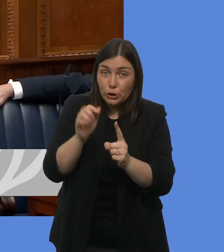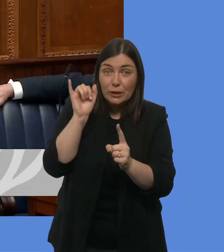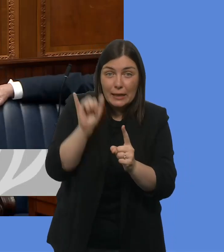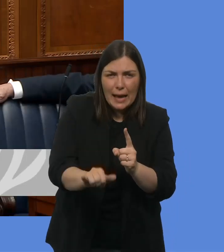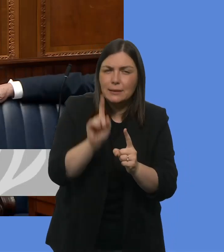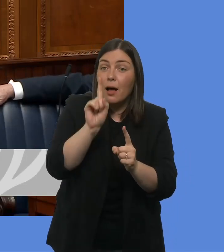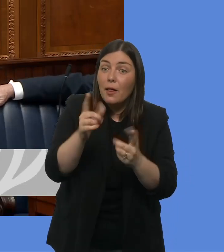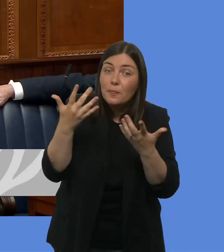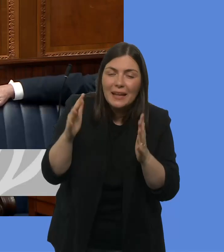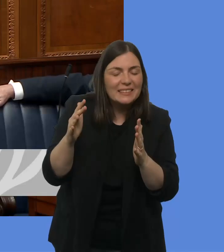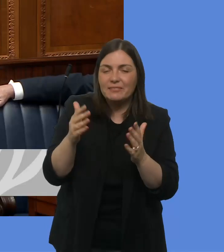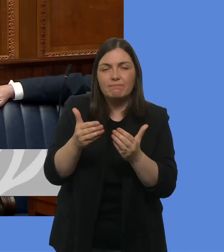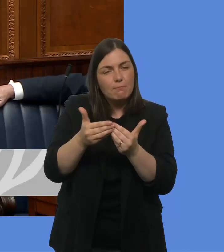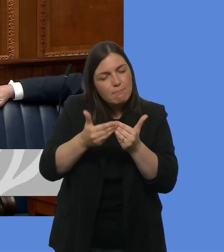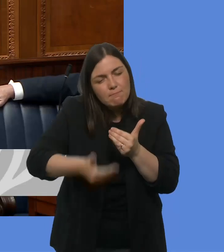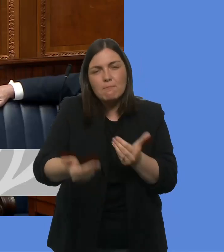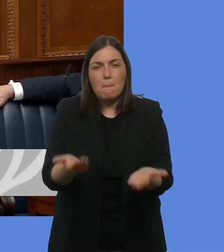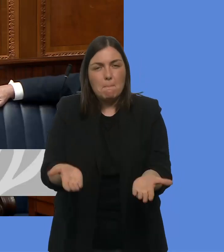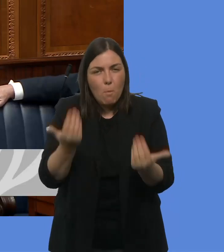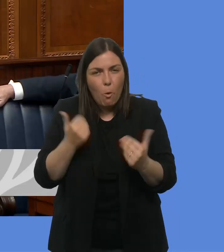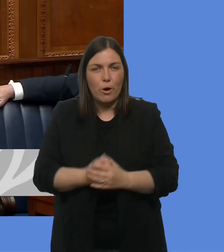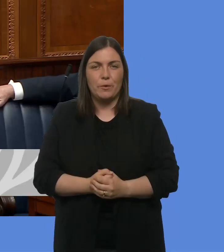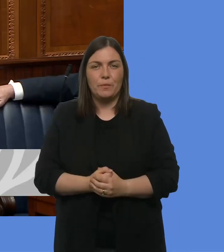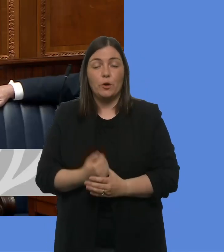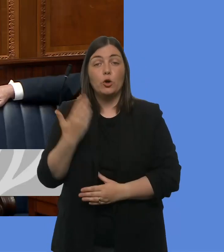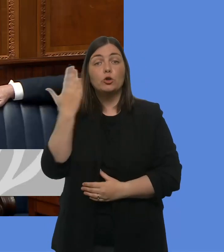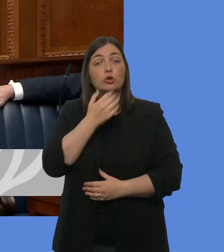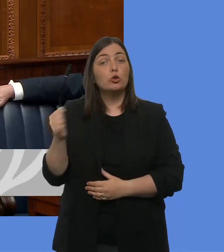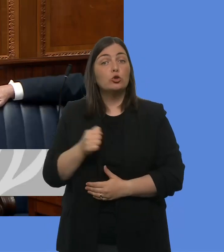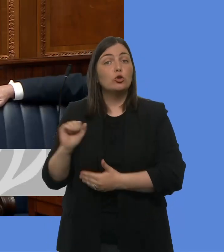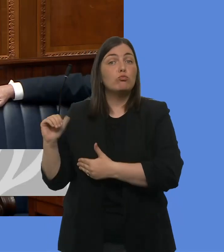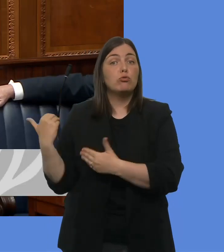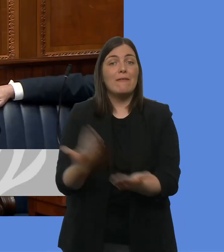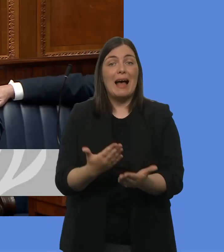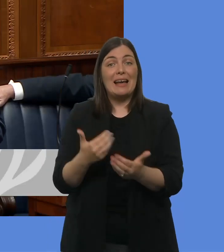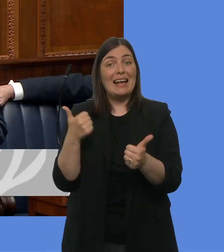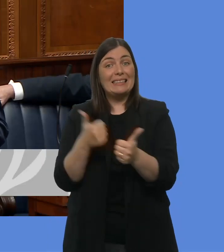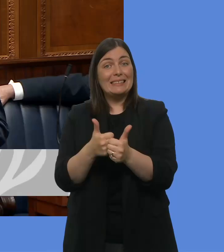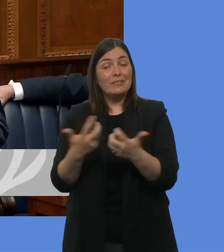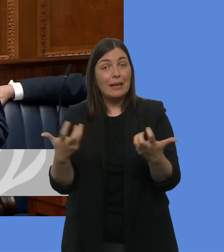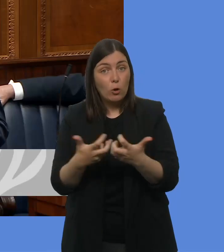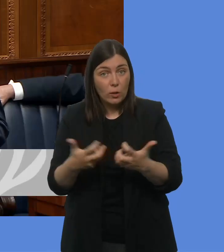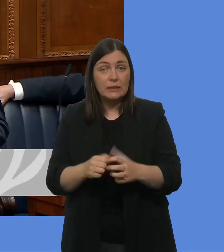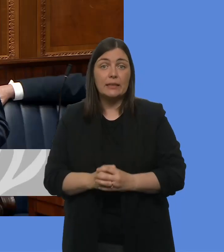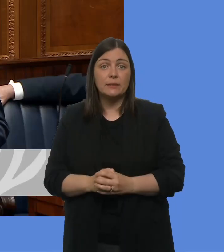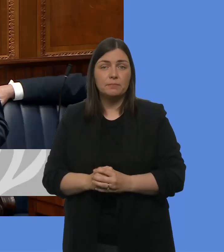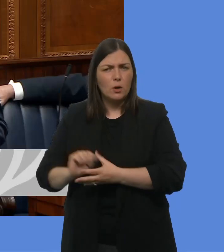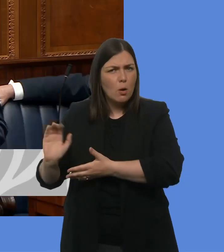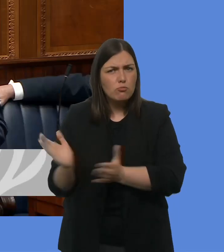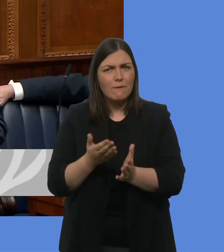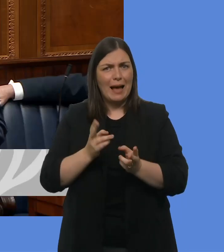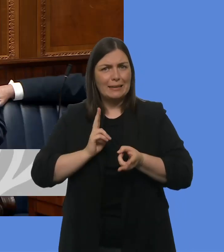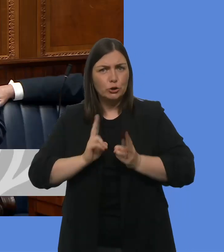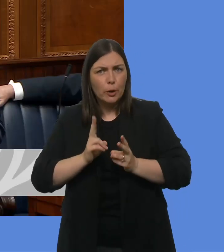adequate resources such as assistive technologies, interpreters and tailored curricula